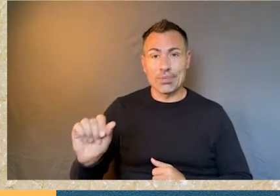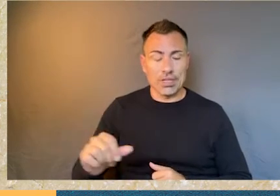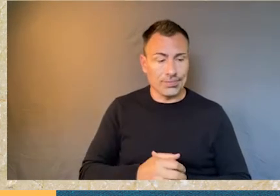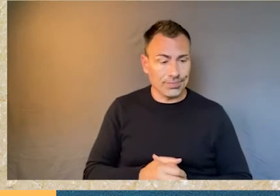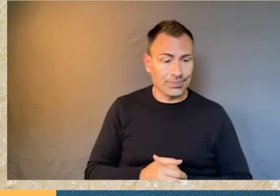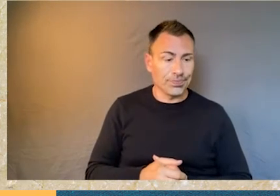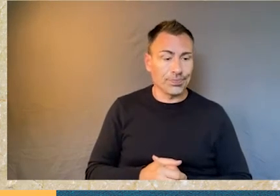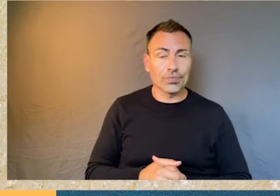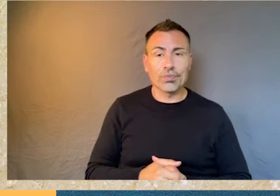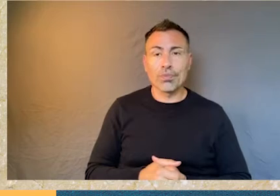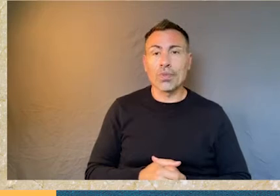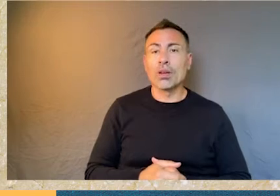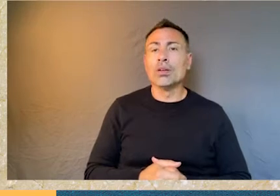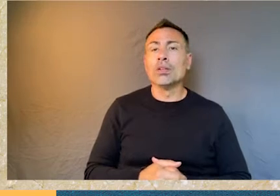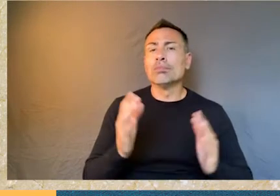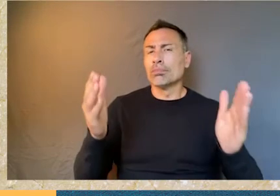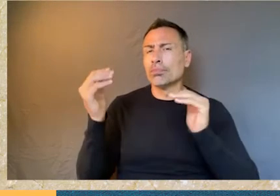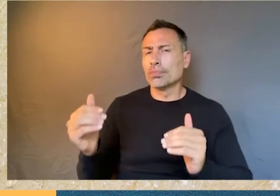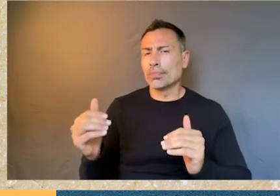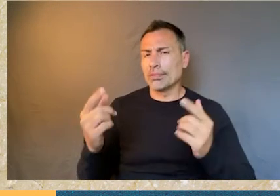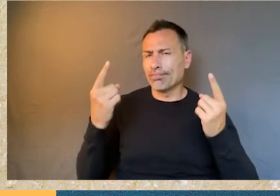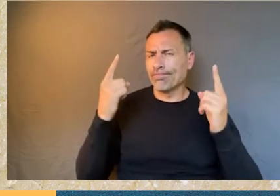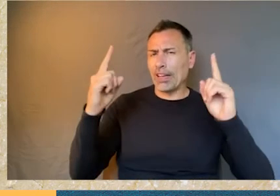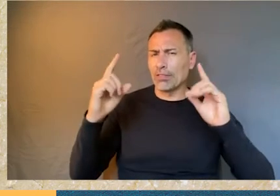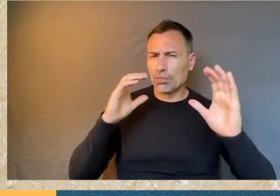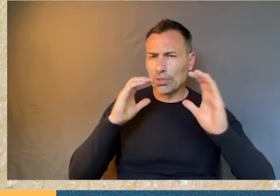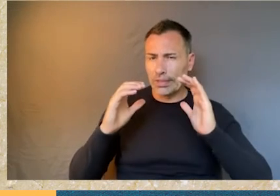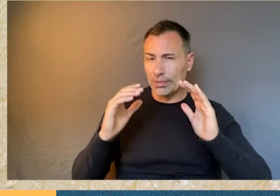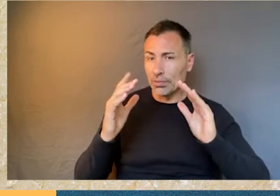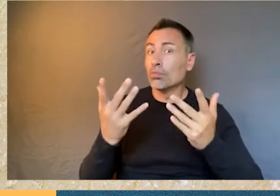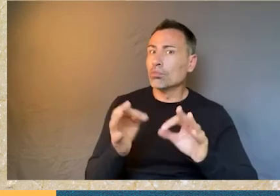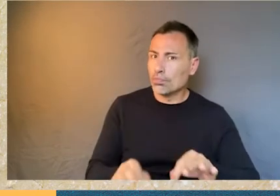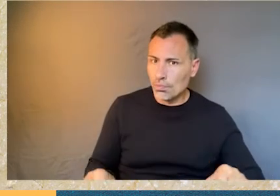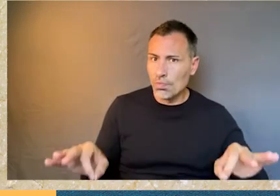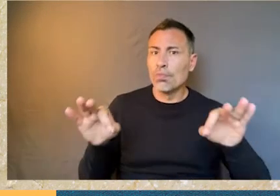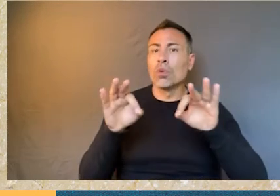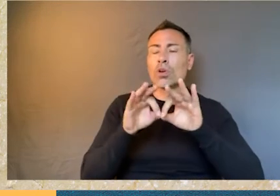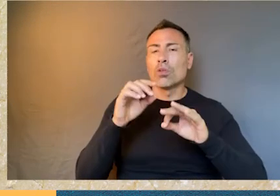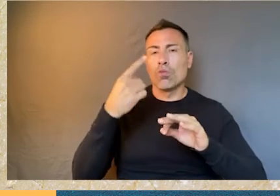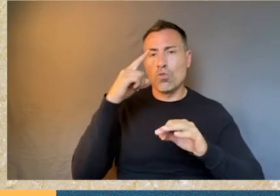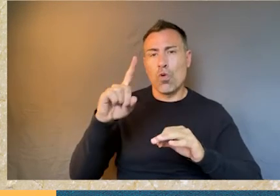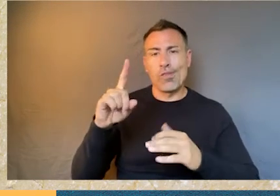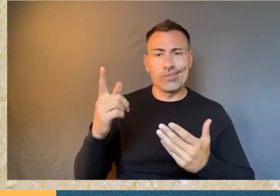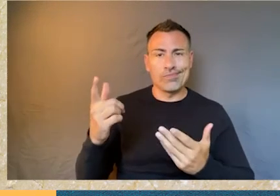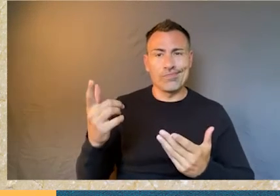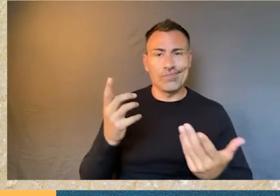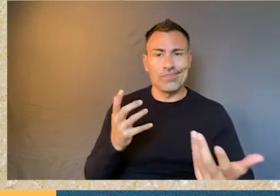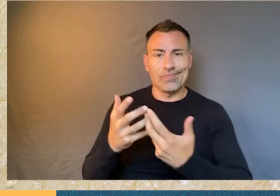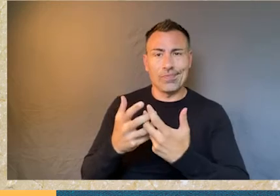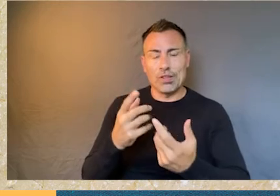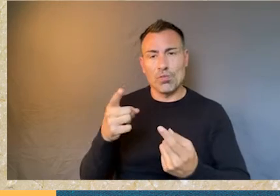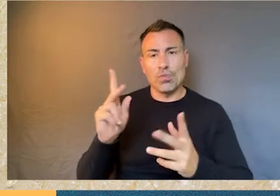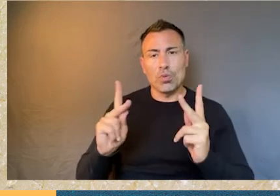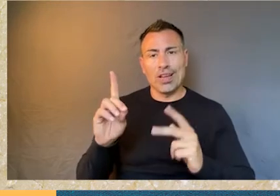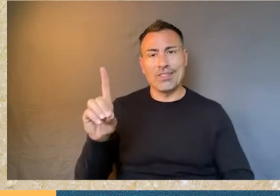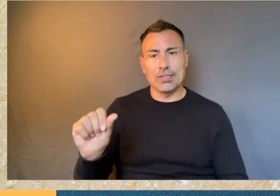Additionally, the phrase effective communication is incredibly important when providing accommodations to persons with disabilities. The